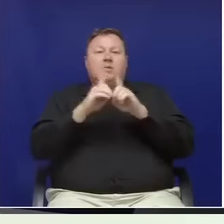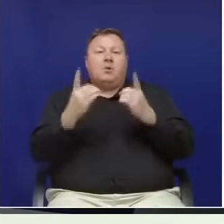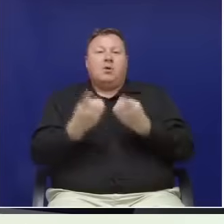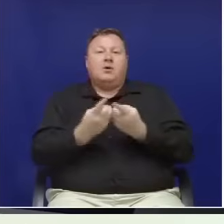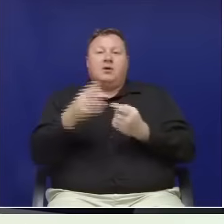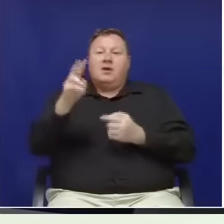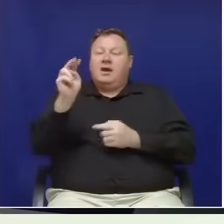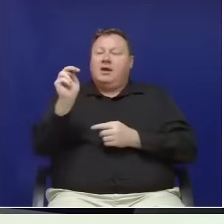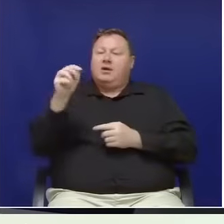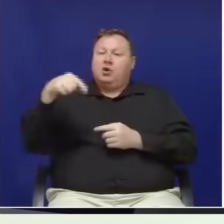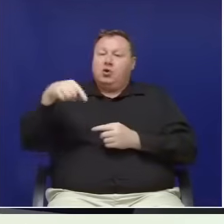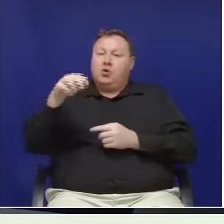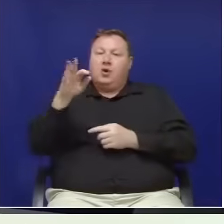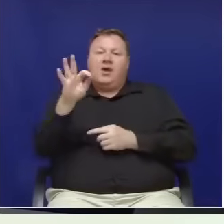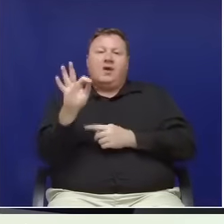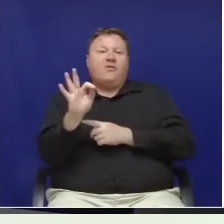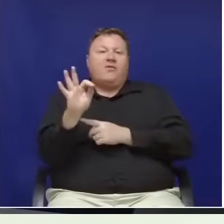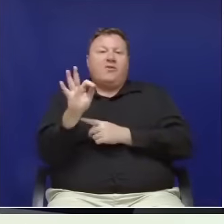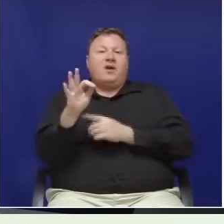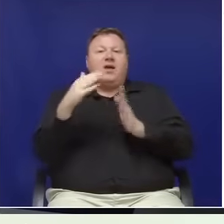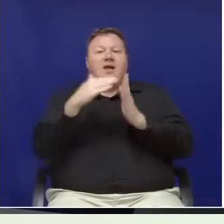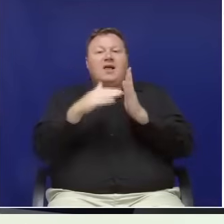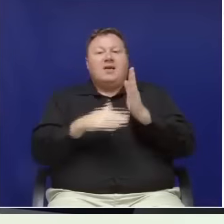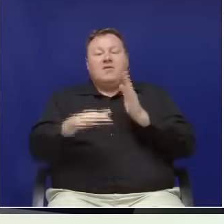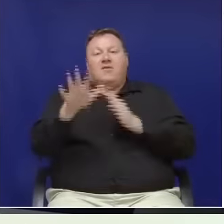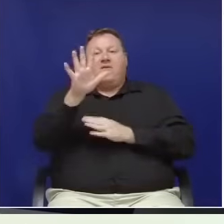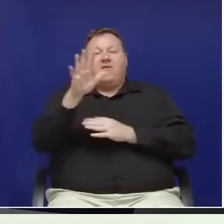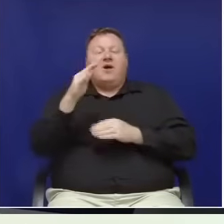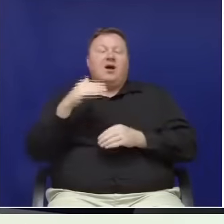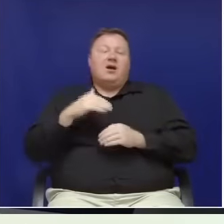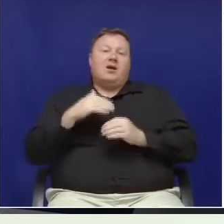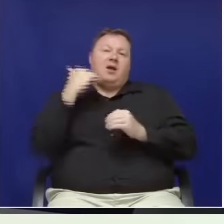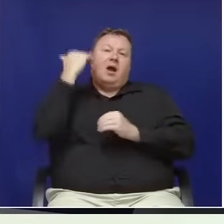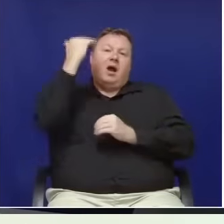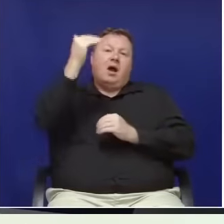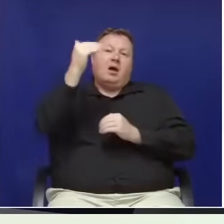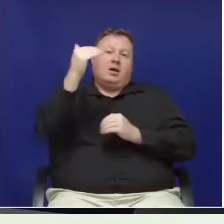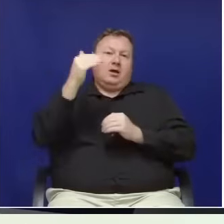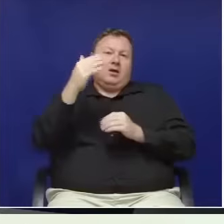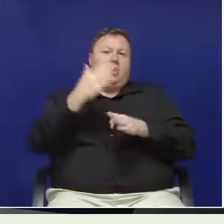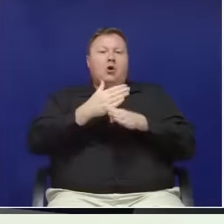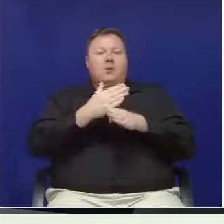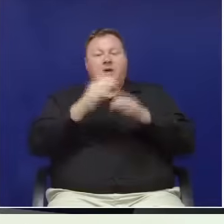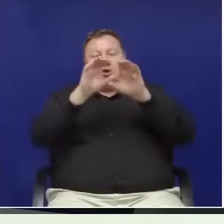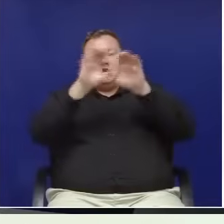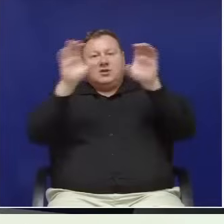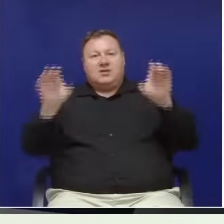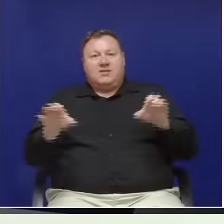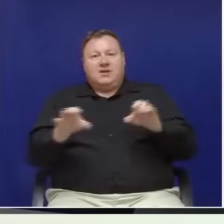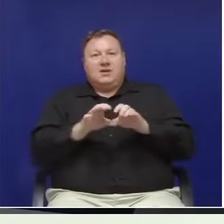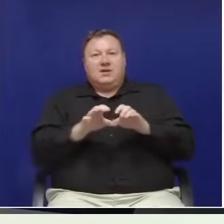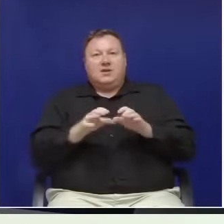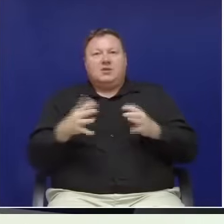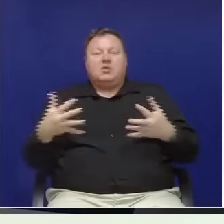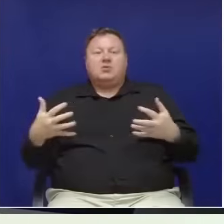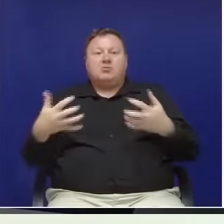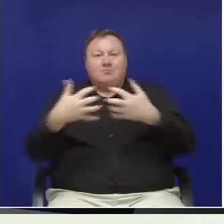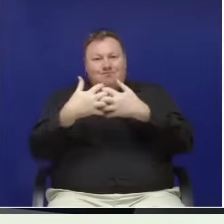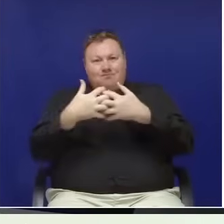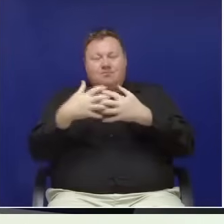Level 5 Higher Occupational Certificate for Correctional Officials with the South African Qualification